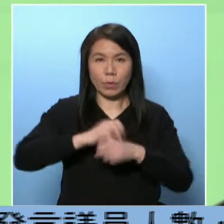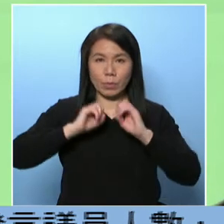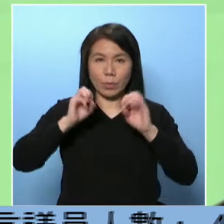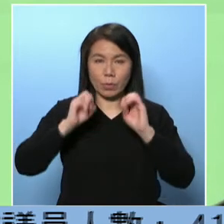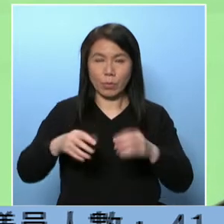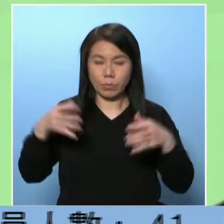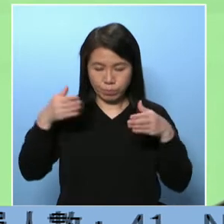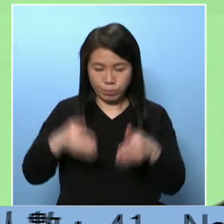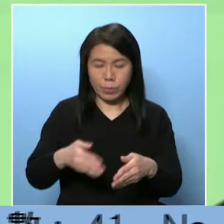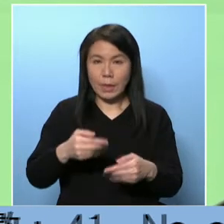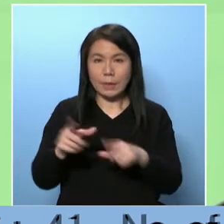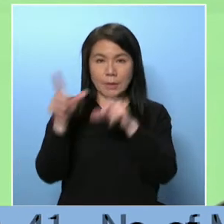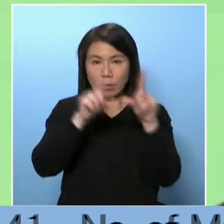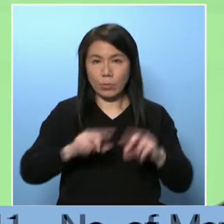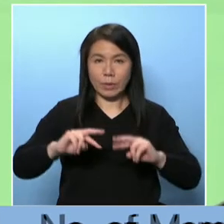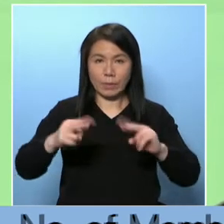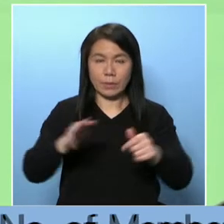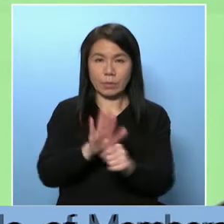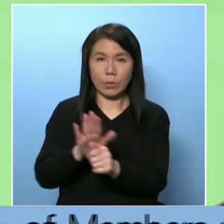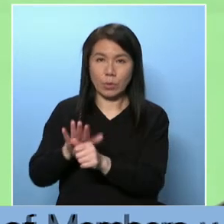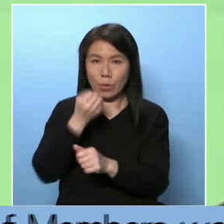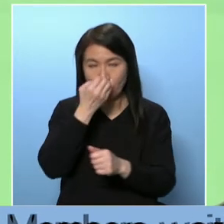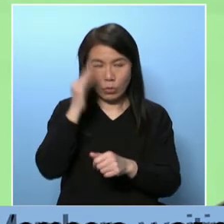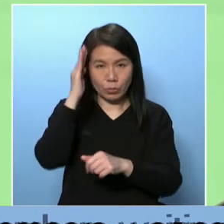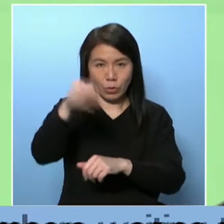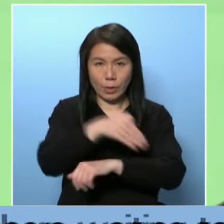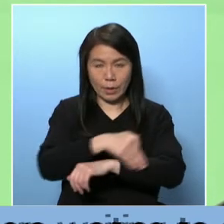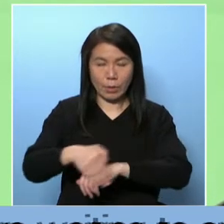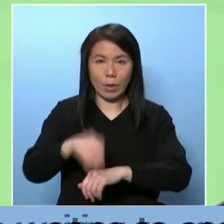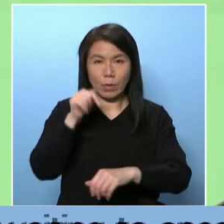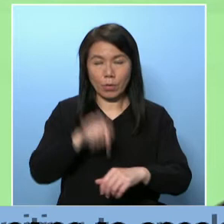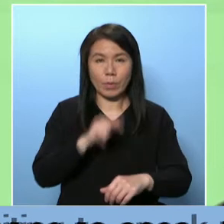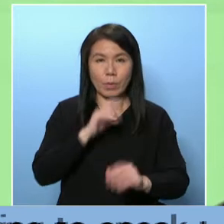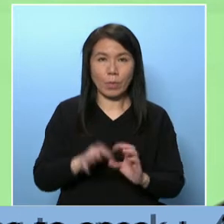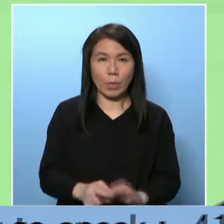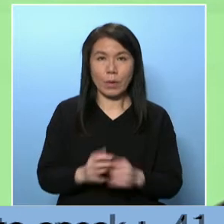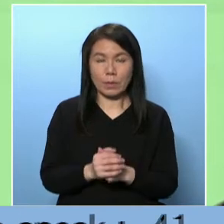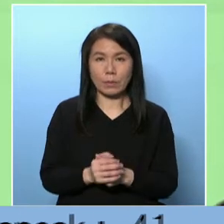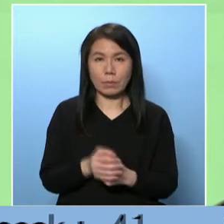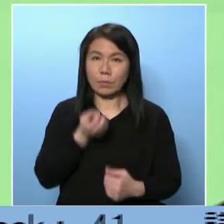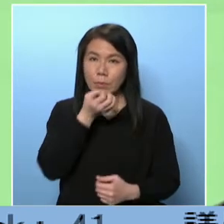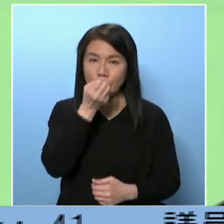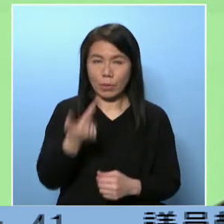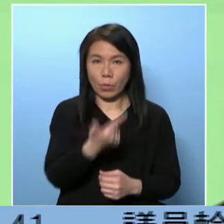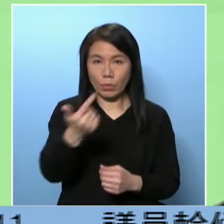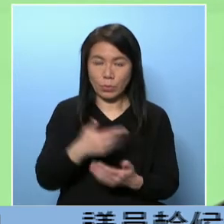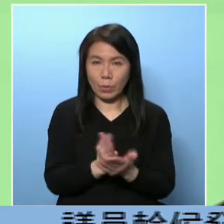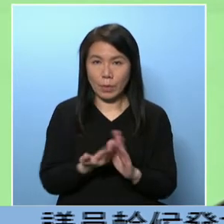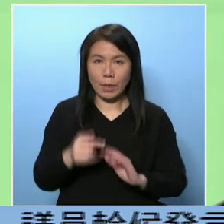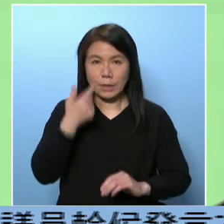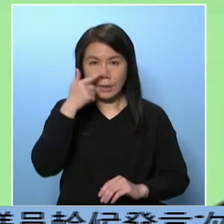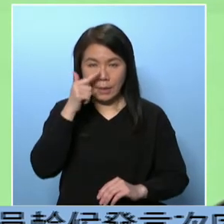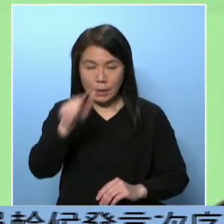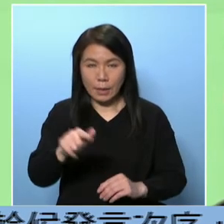Hong Kong has managed to get back on the right track, and we are now able to focus on what needs to be done. And in the